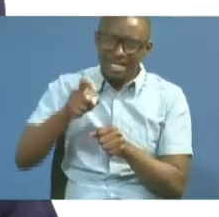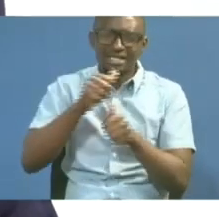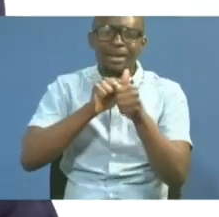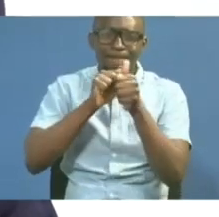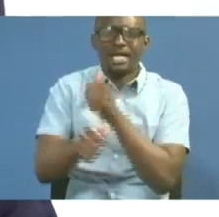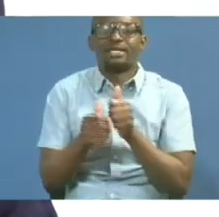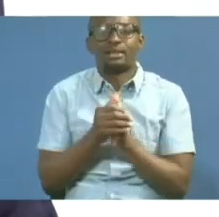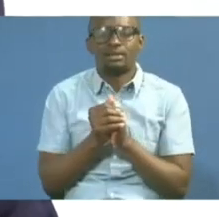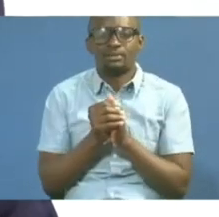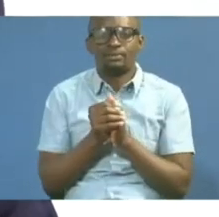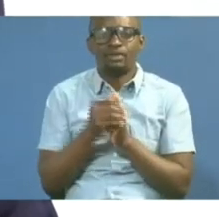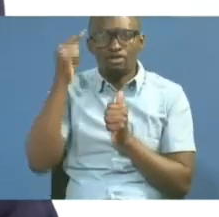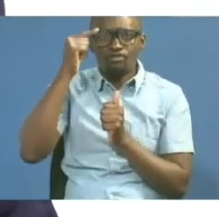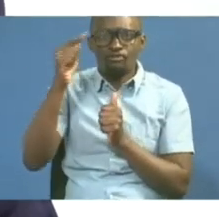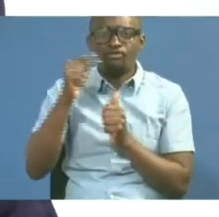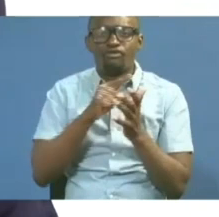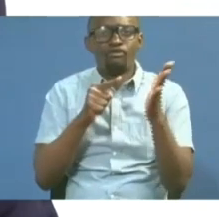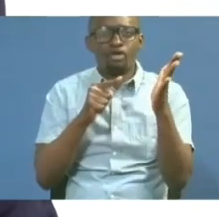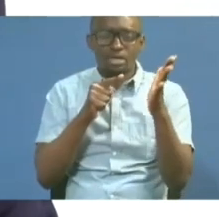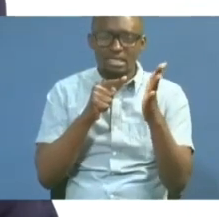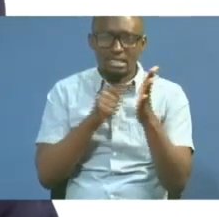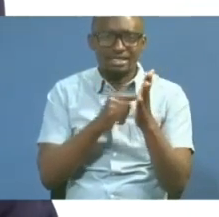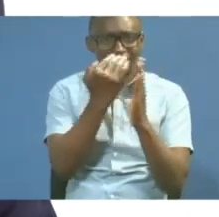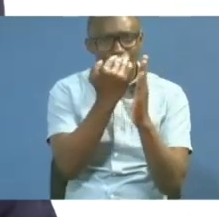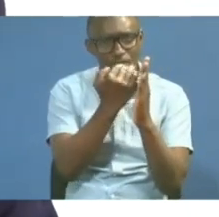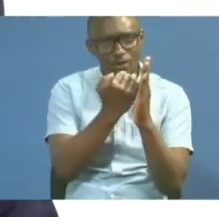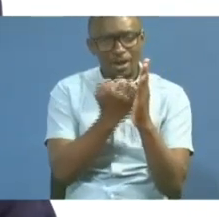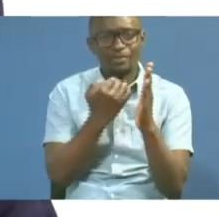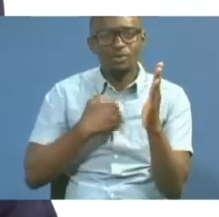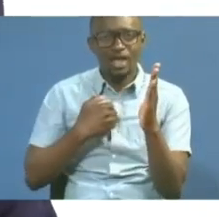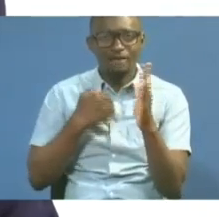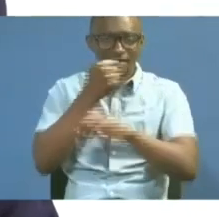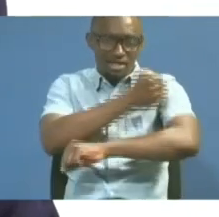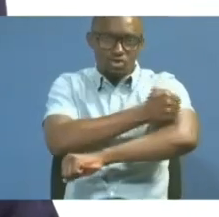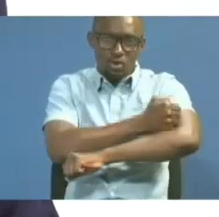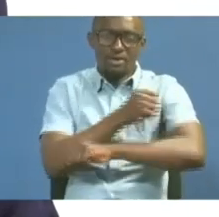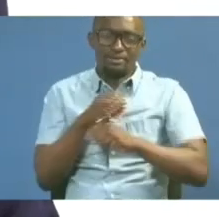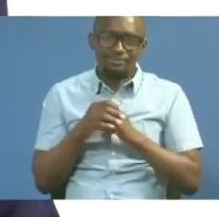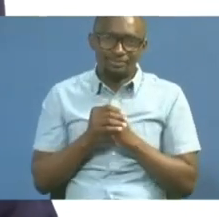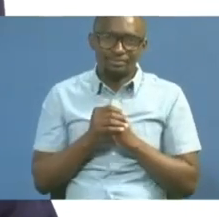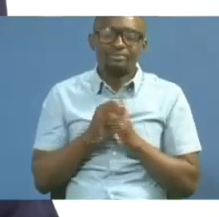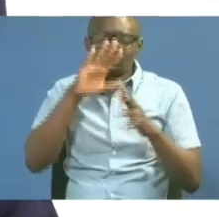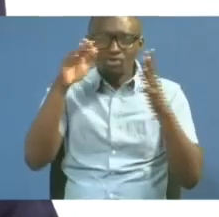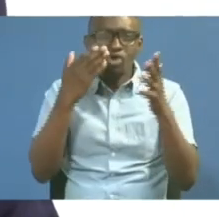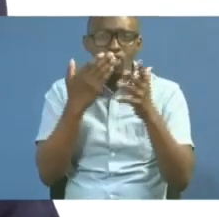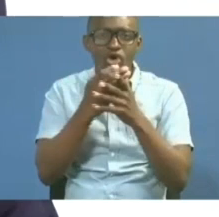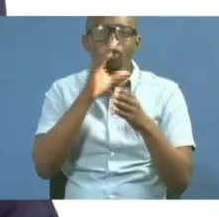and they must be passed. So for these programs that we have in this